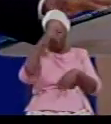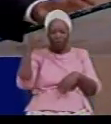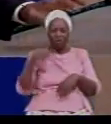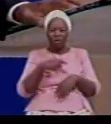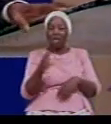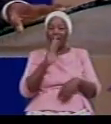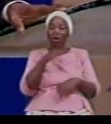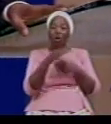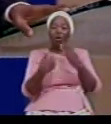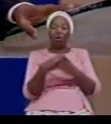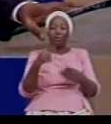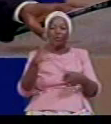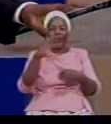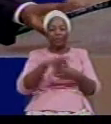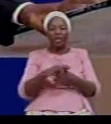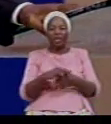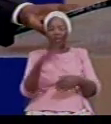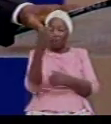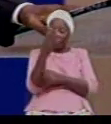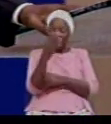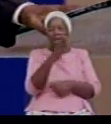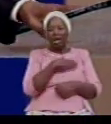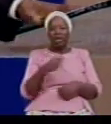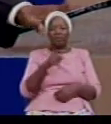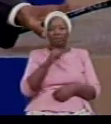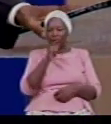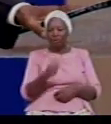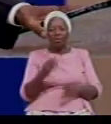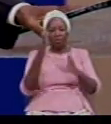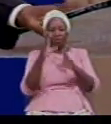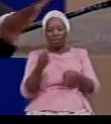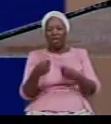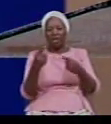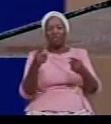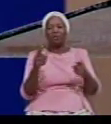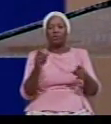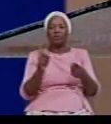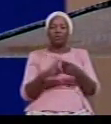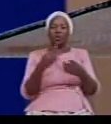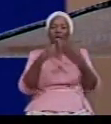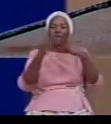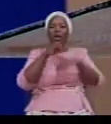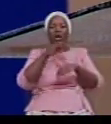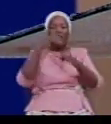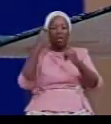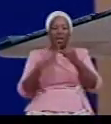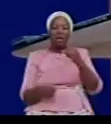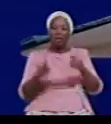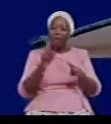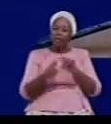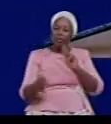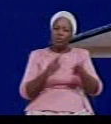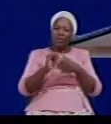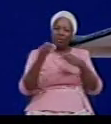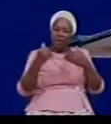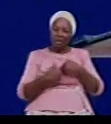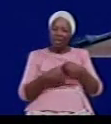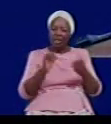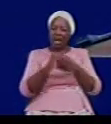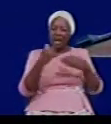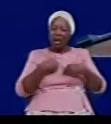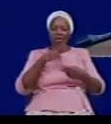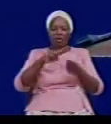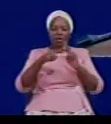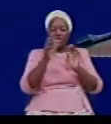shall not inherit the kingdom of God. But the people who have relationship with the Holy